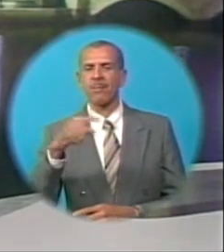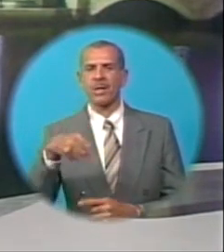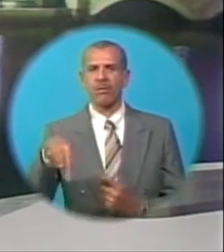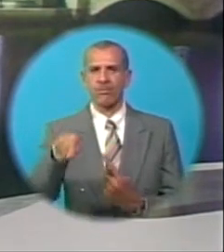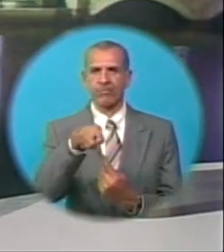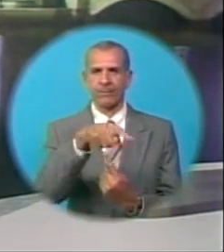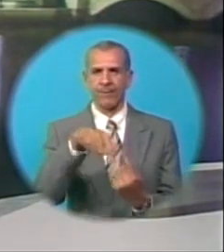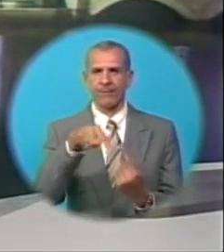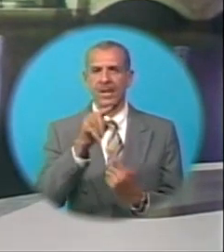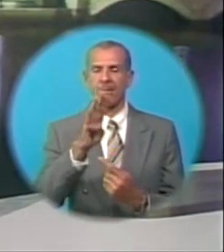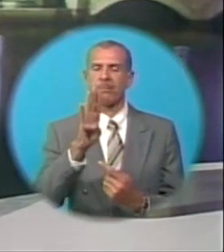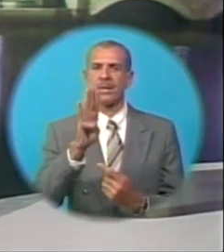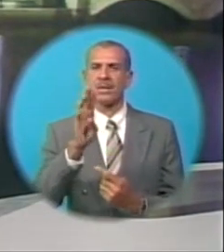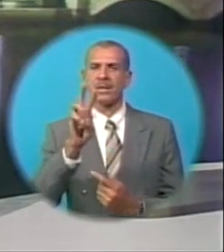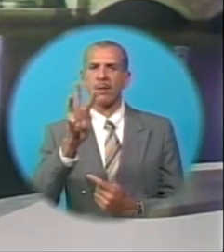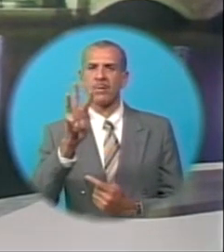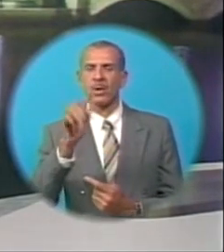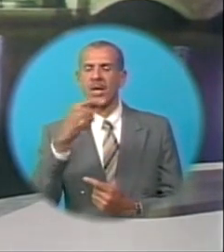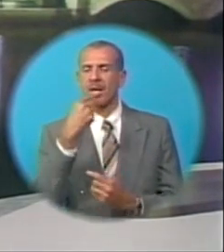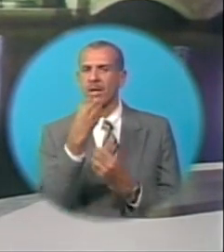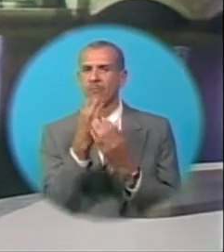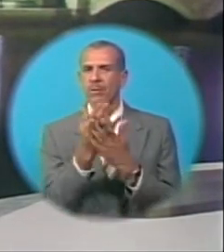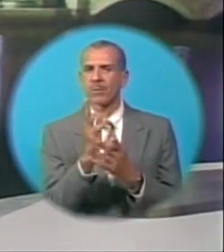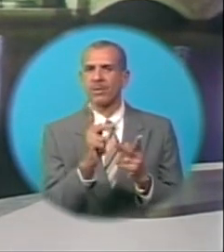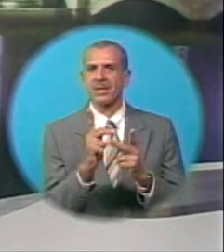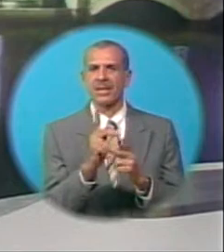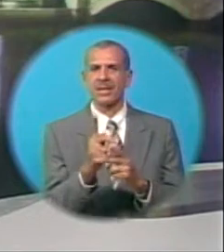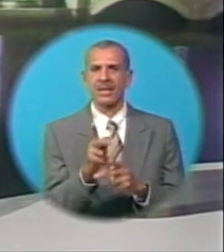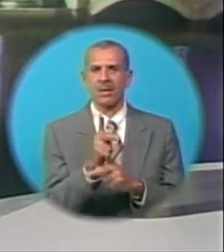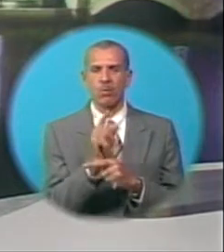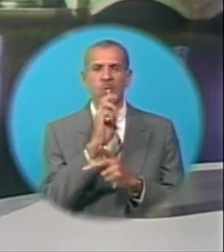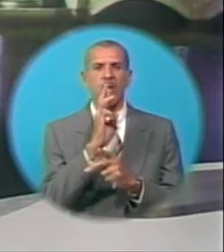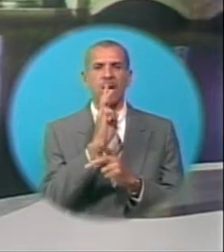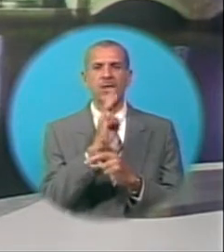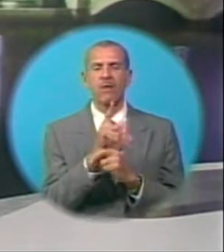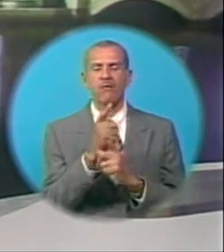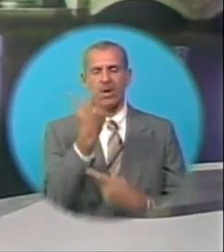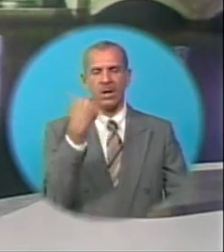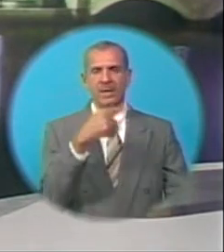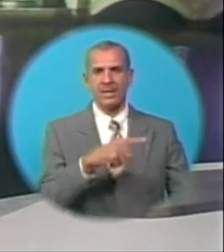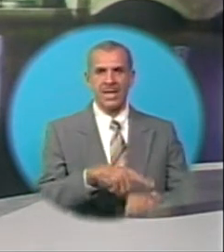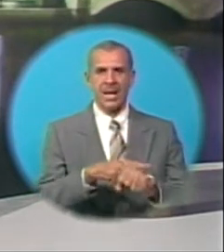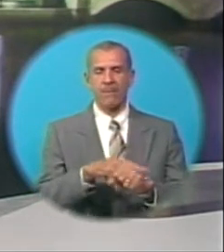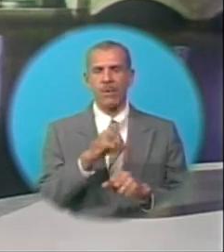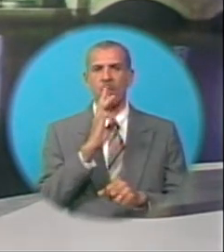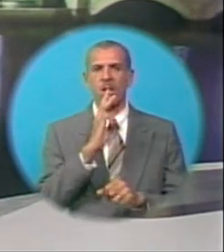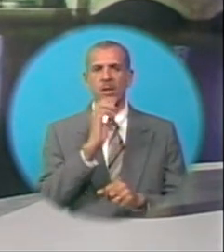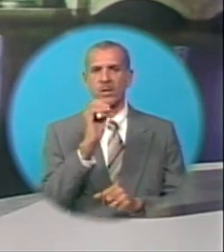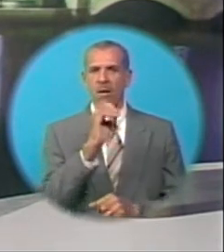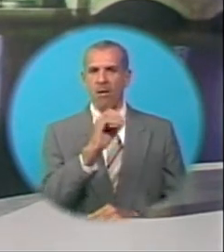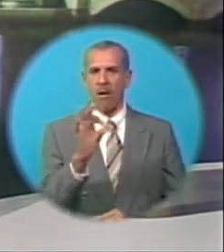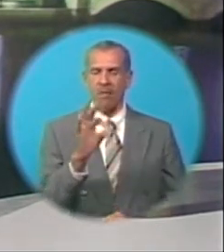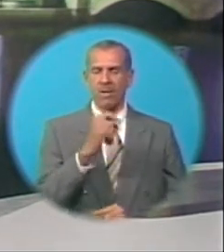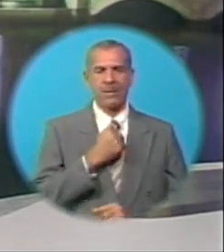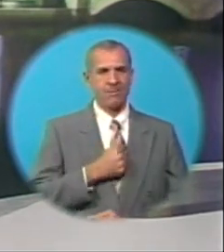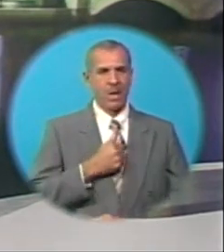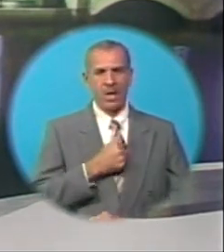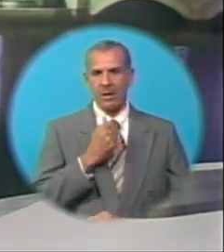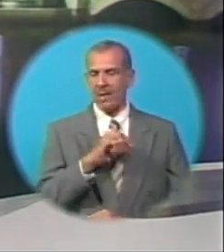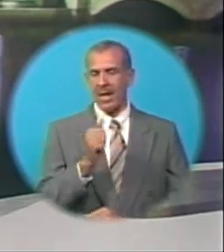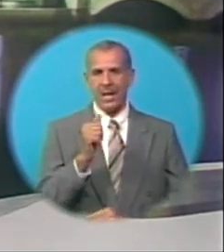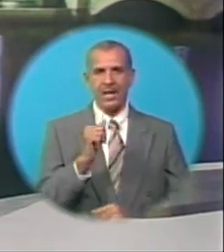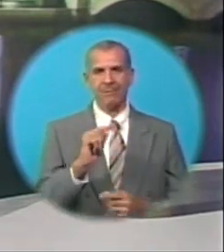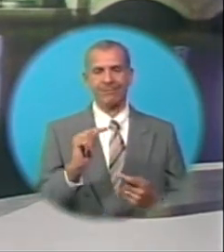BWA is advising residents to store an adequate amount of water for the duration of the shutdown and apologizes for any